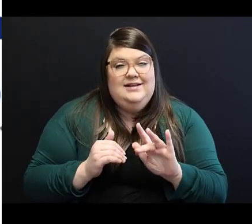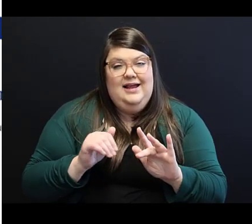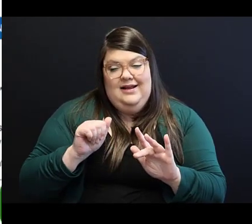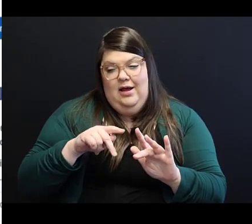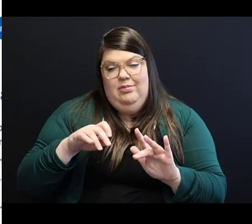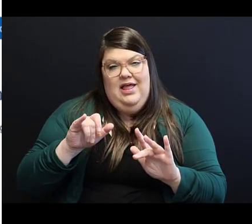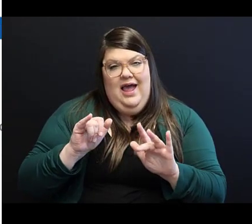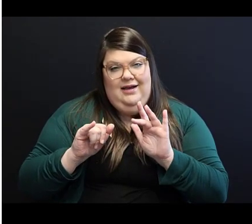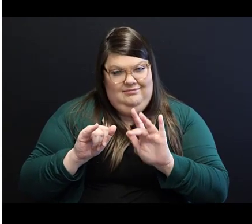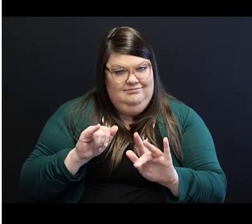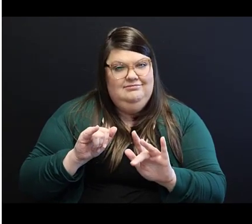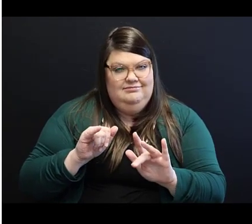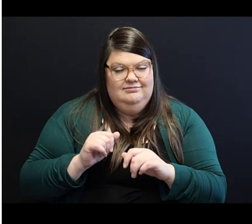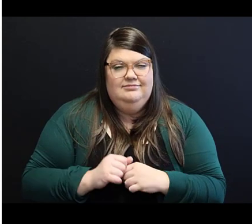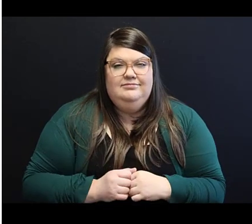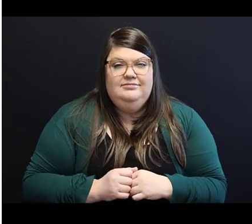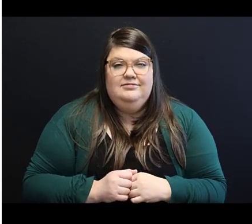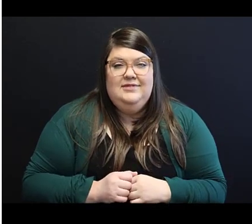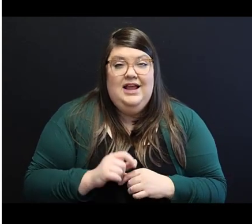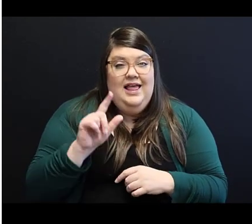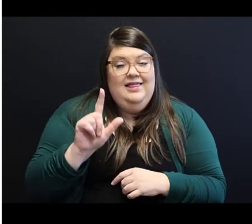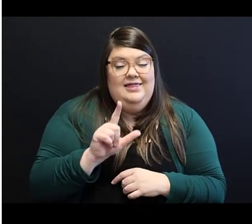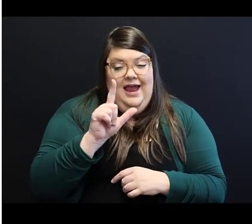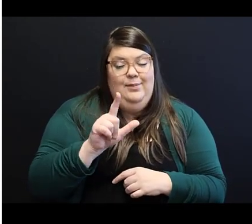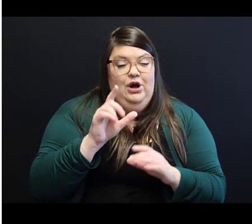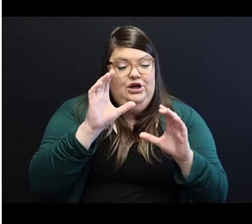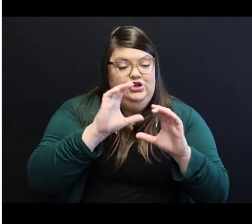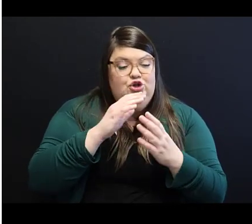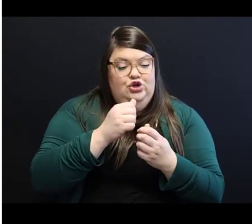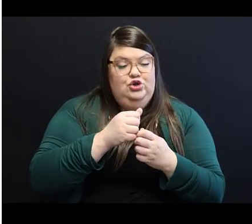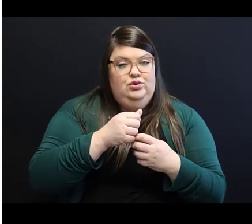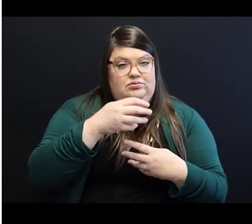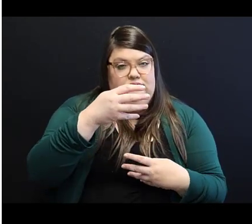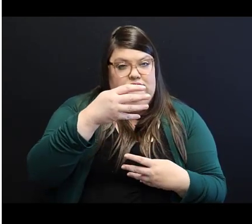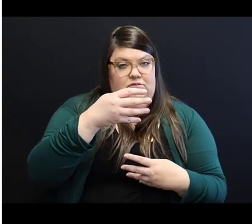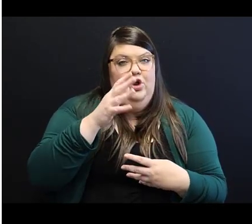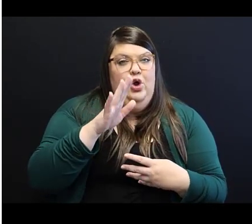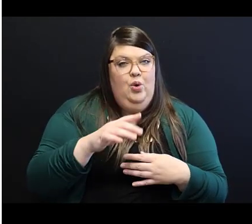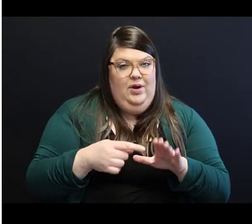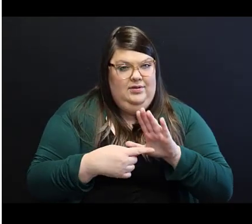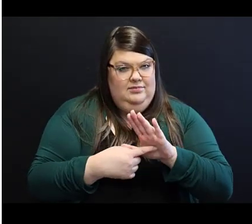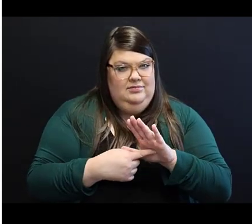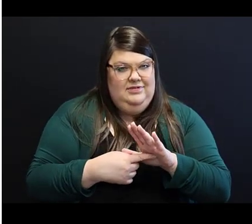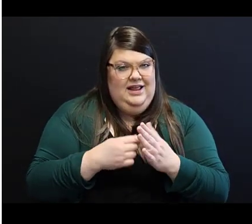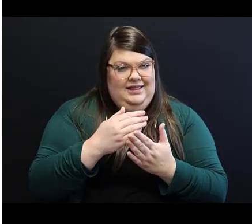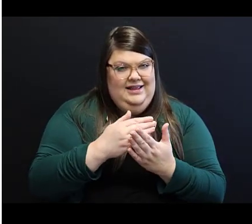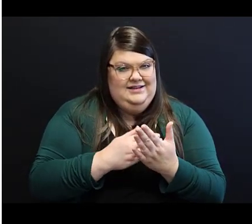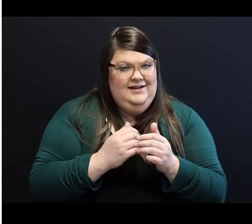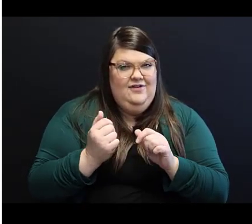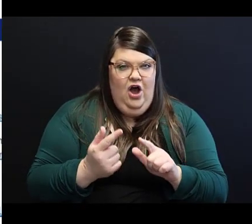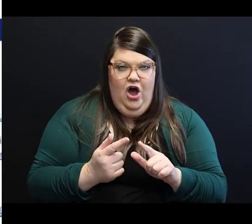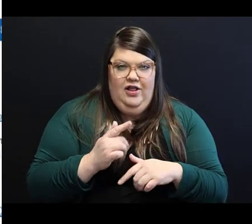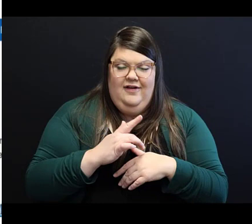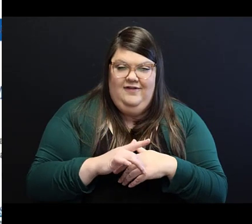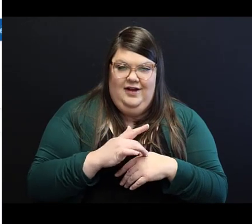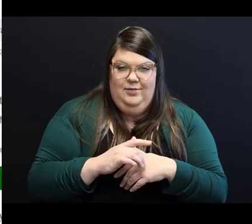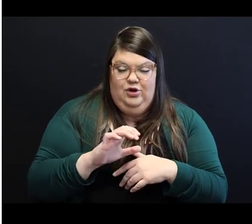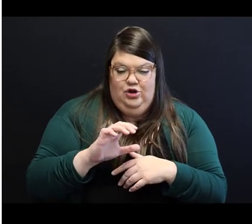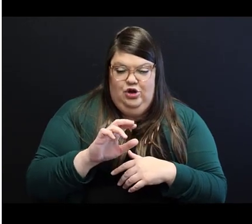button. The library search results will appear and display a listing of all available curated lists.